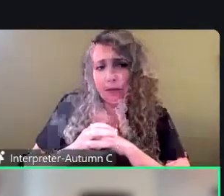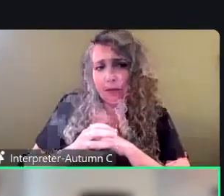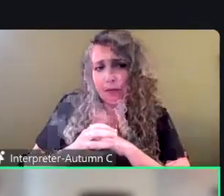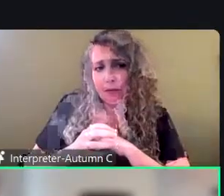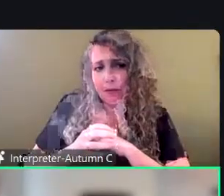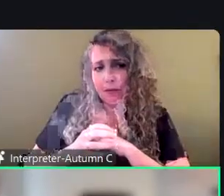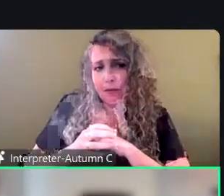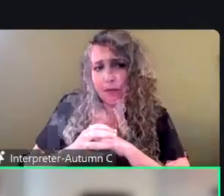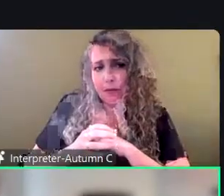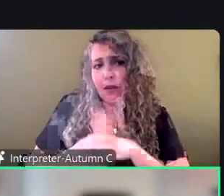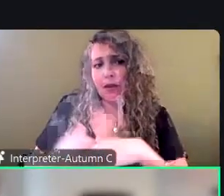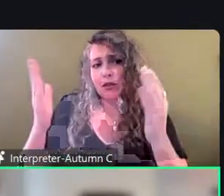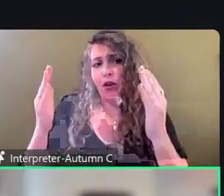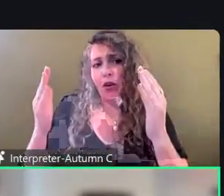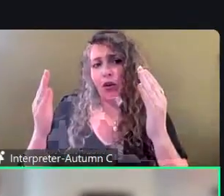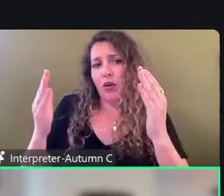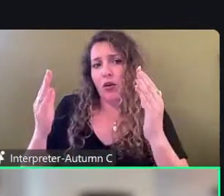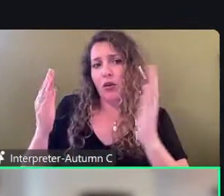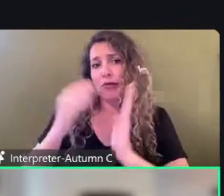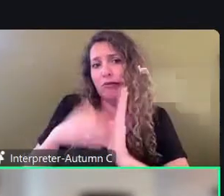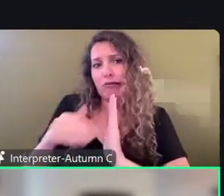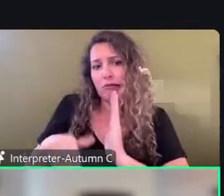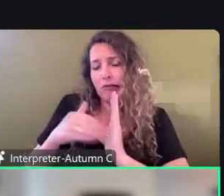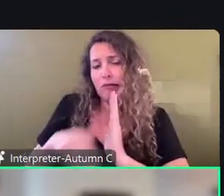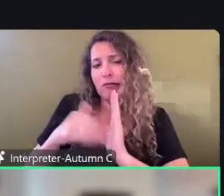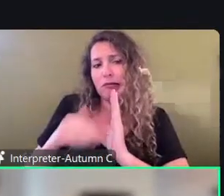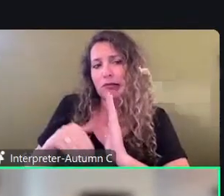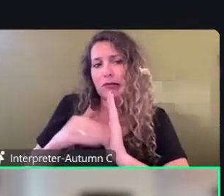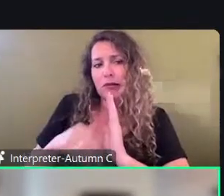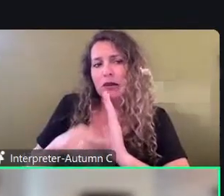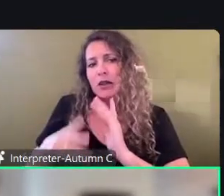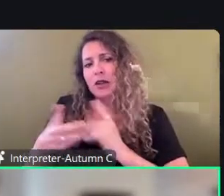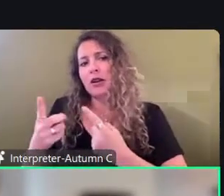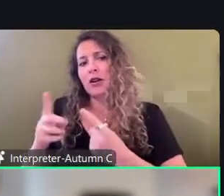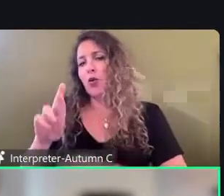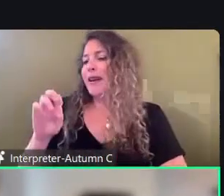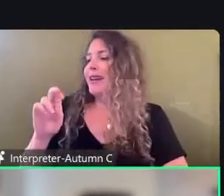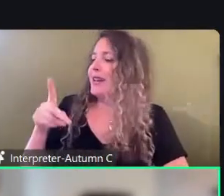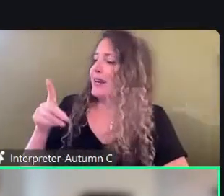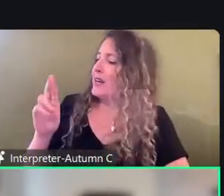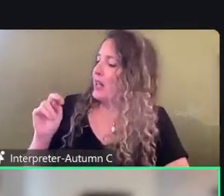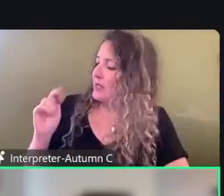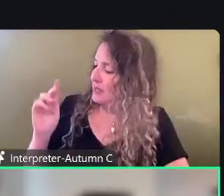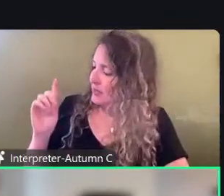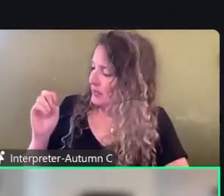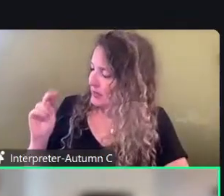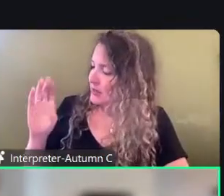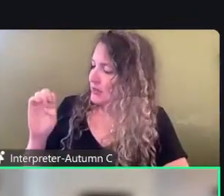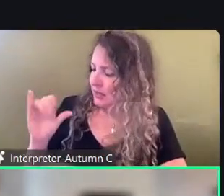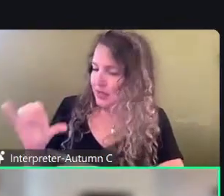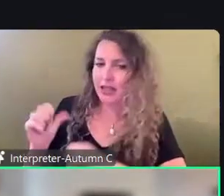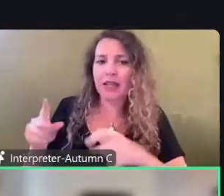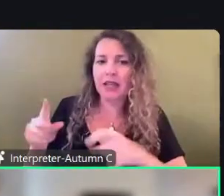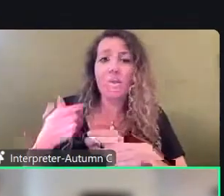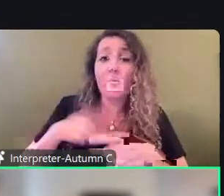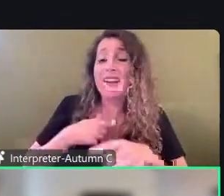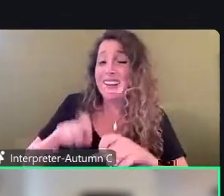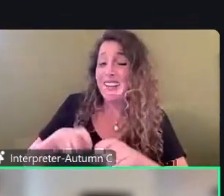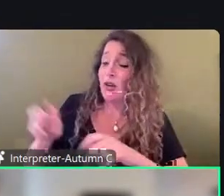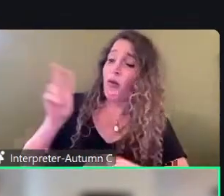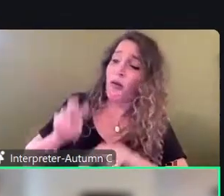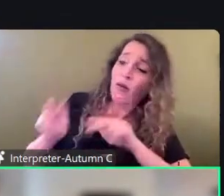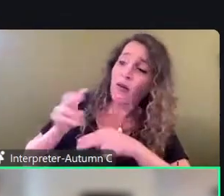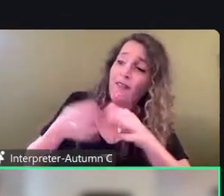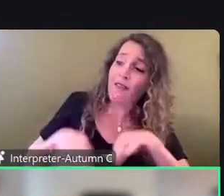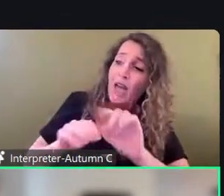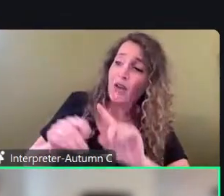creating redundancy, anticipating health leaves, and explicitly valuing people for who they are, not